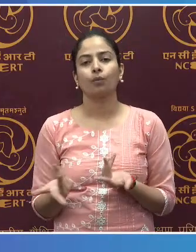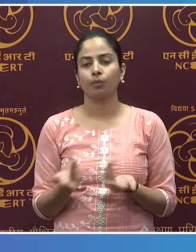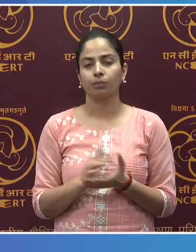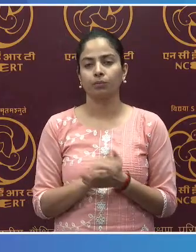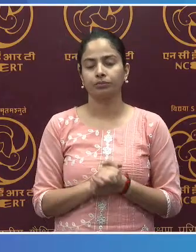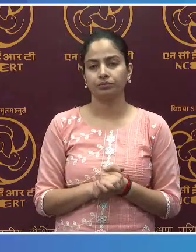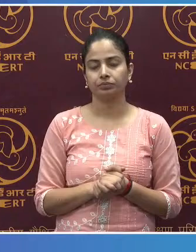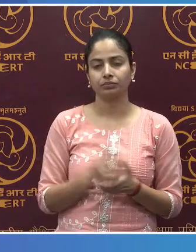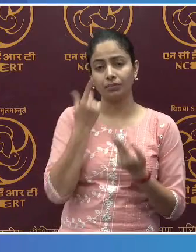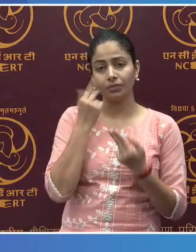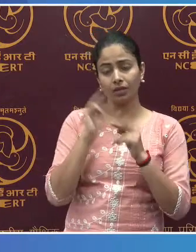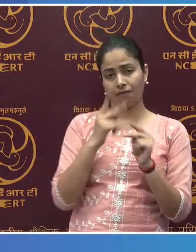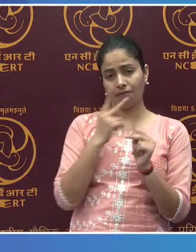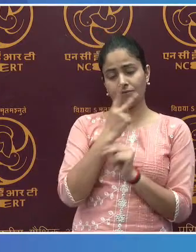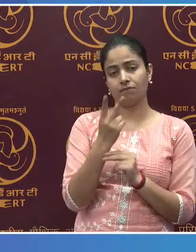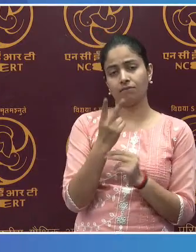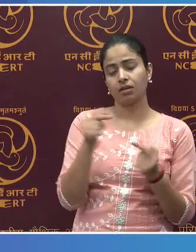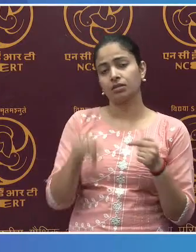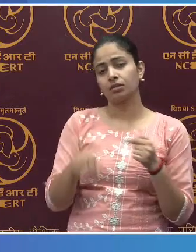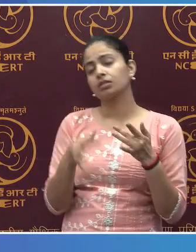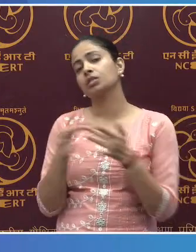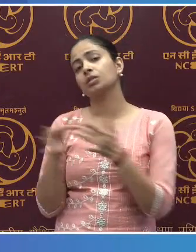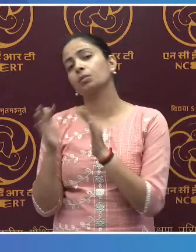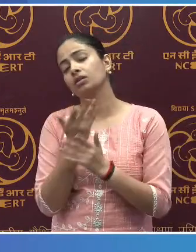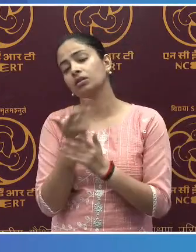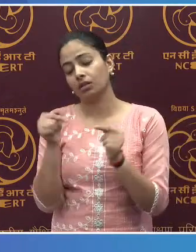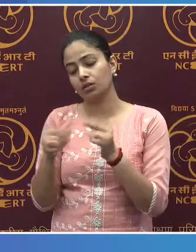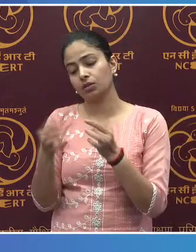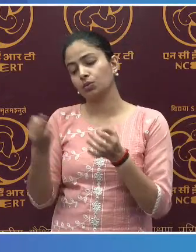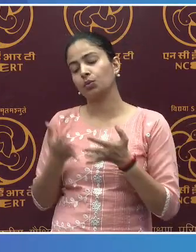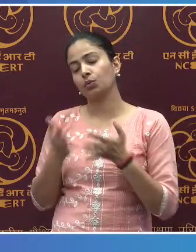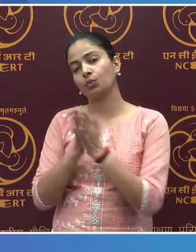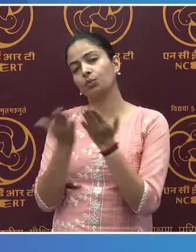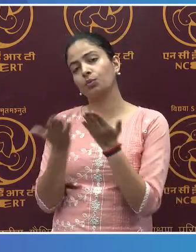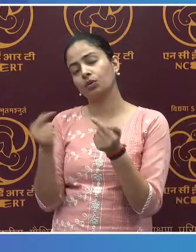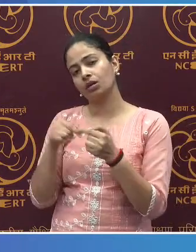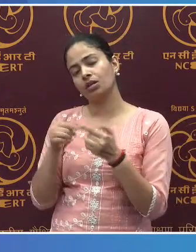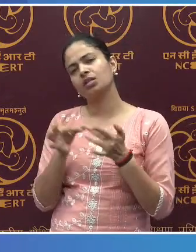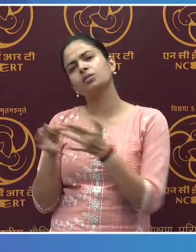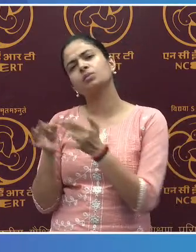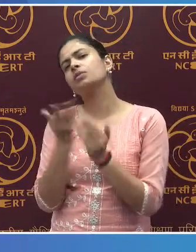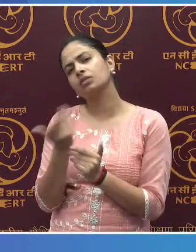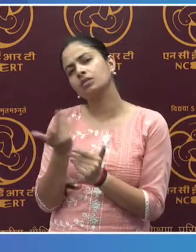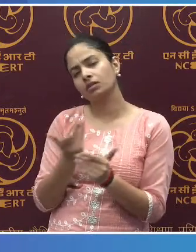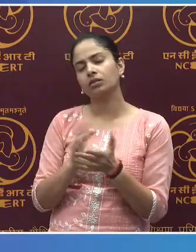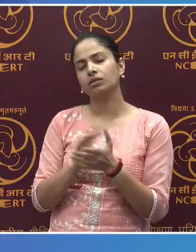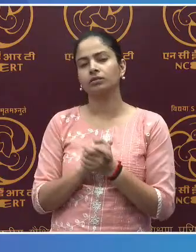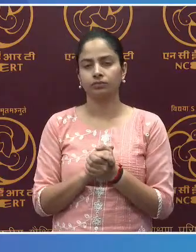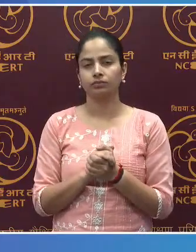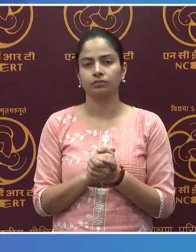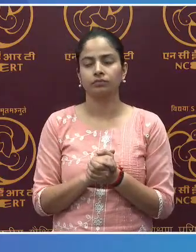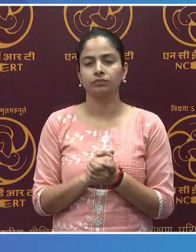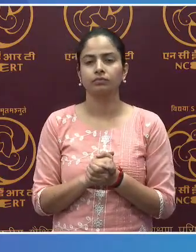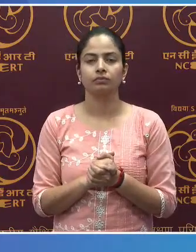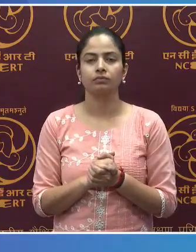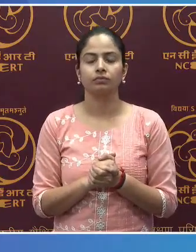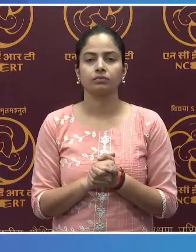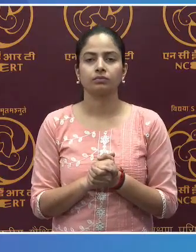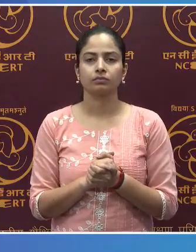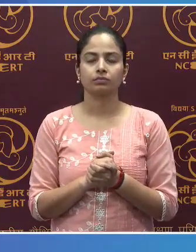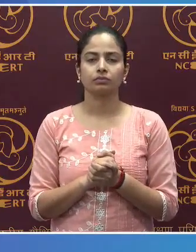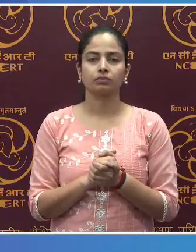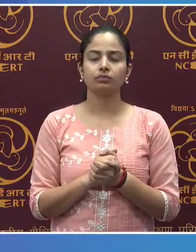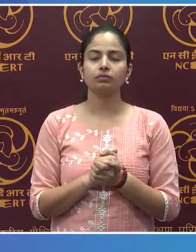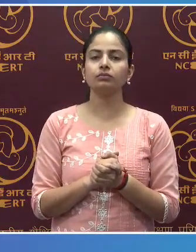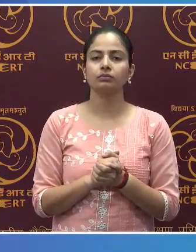Harpreet, if we see what the unique things in the book, that really requires much time, but we have that paucity of that time, so I will be taking